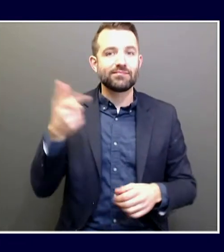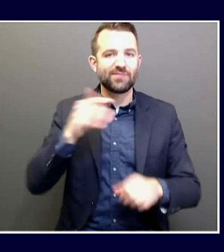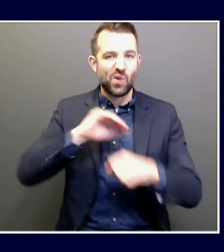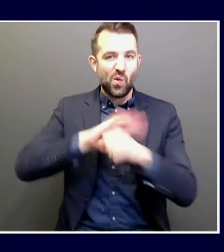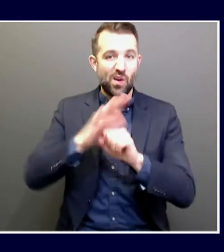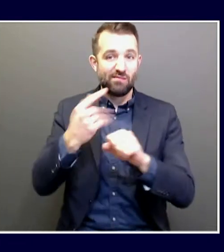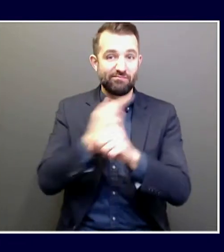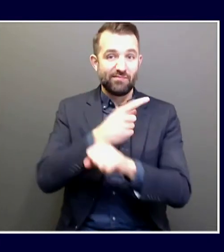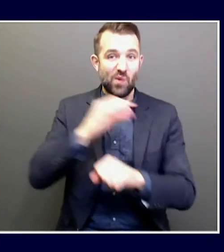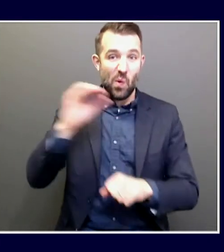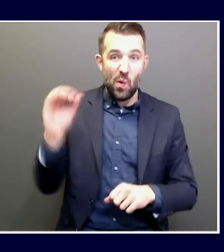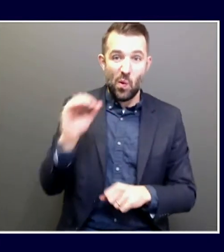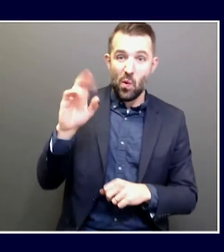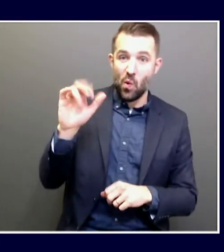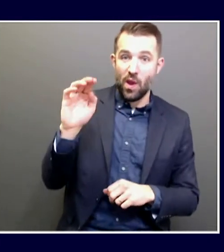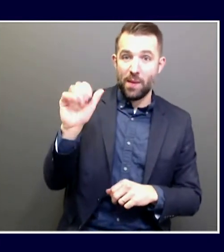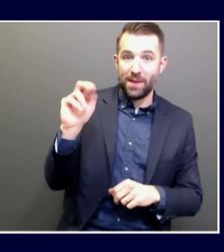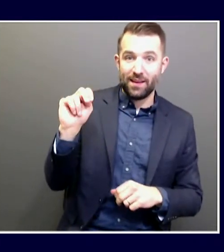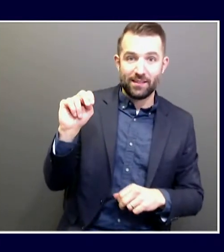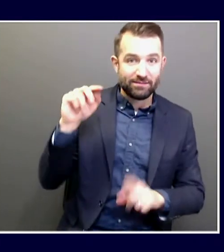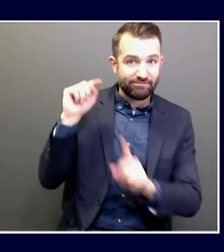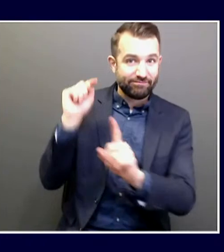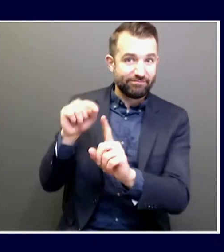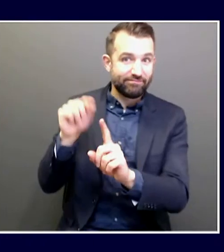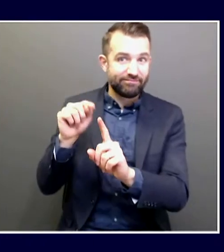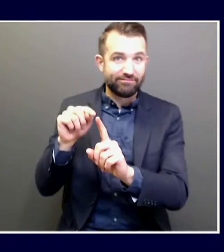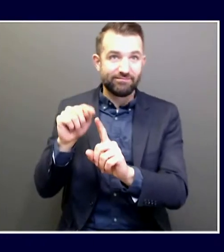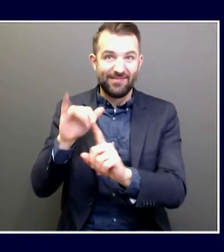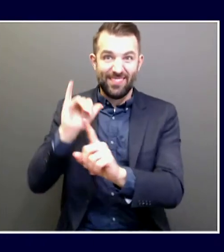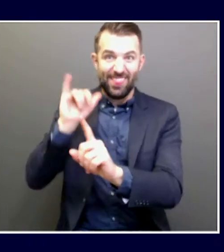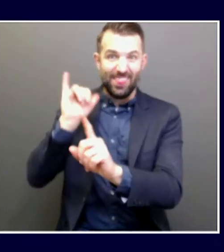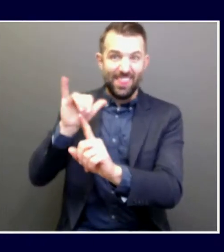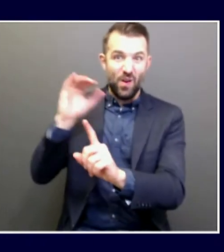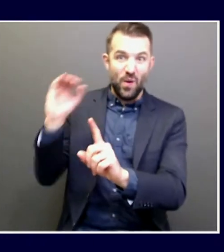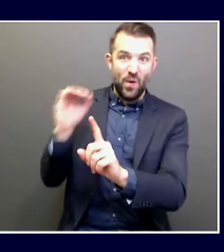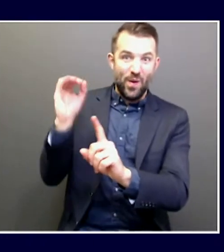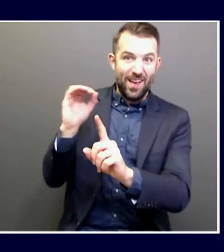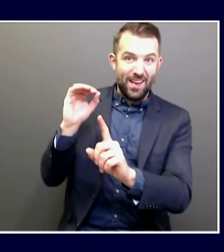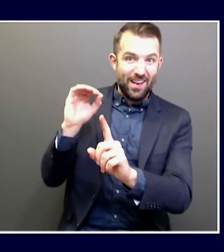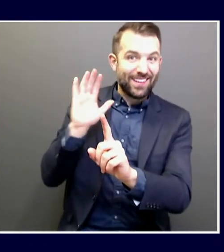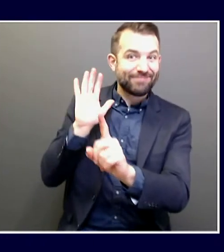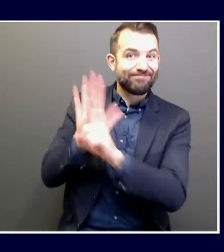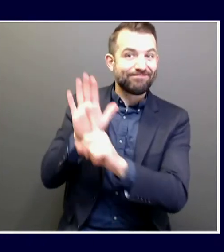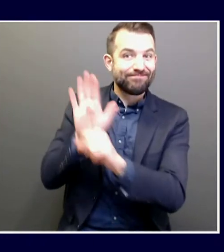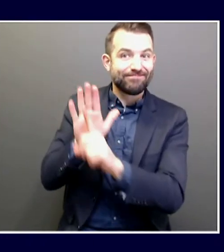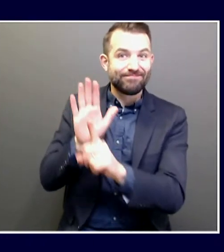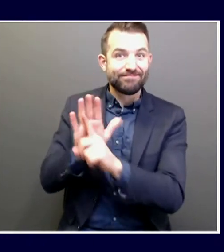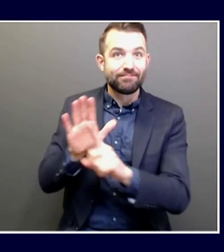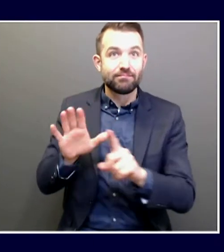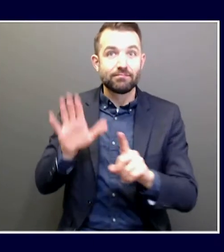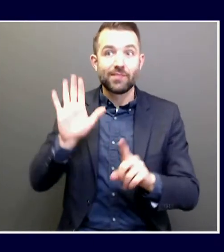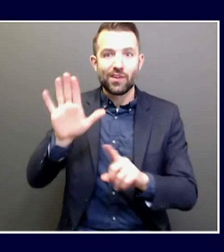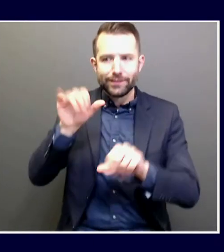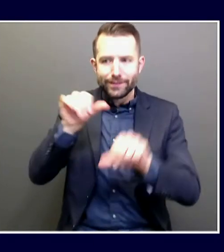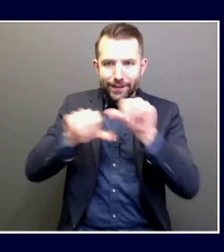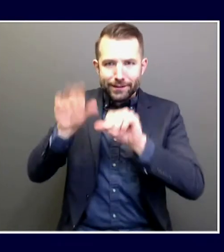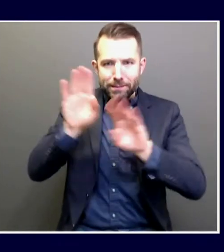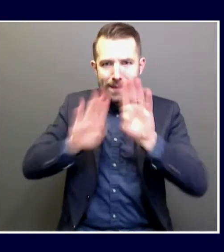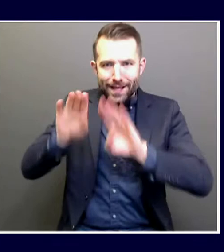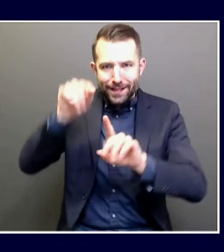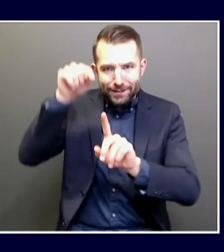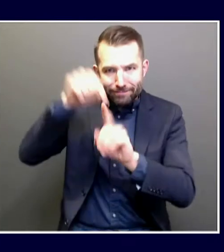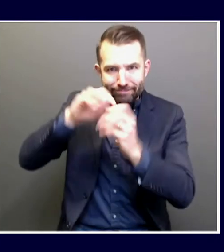are distinct biological characteristics of the Omicron variant that reduce the effectiveness of contact